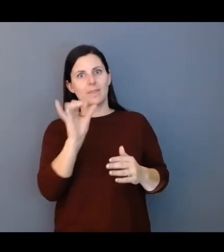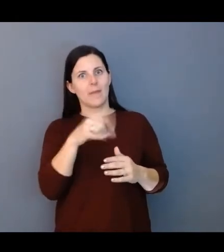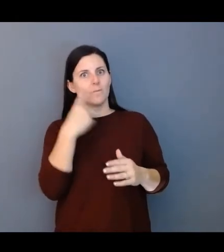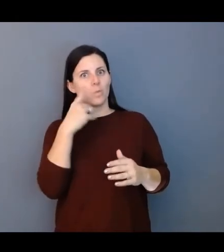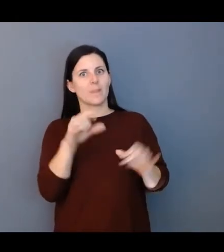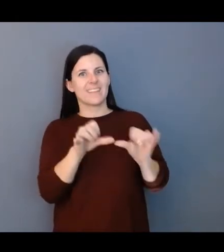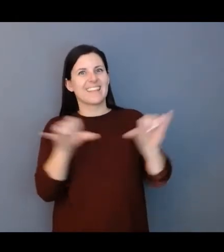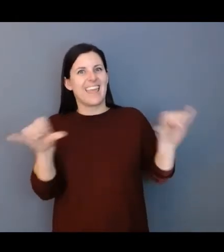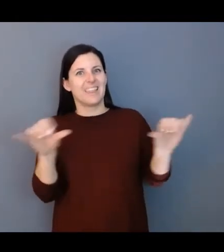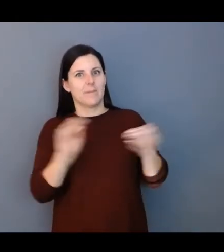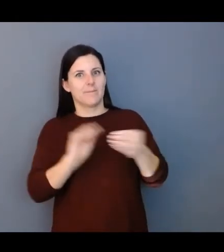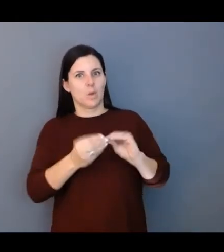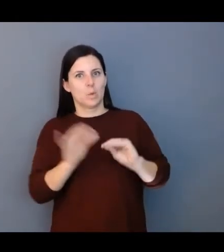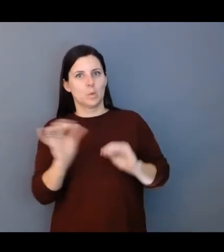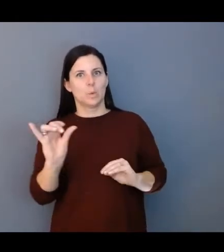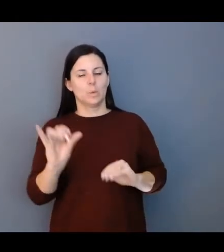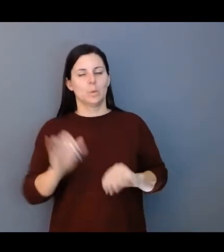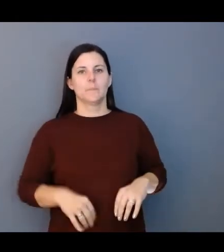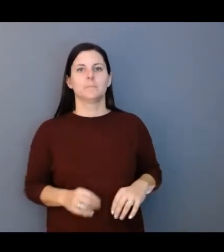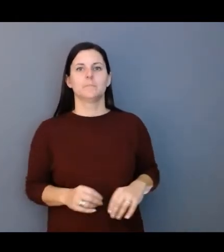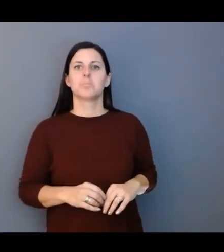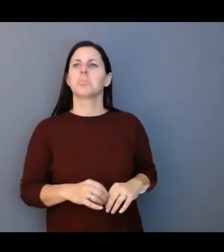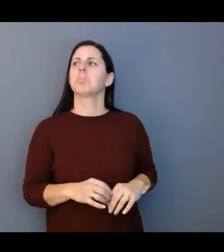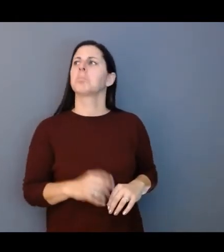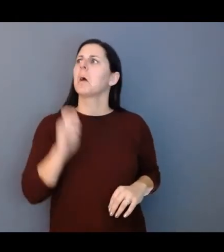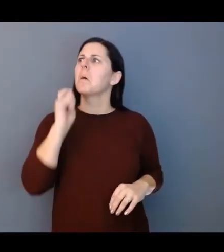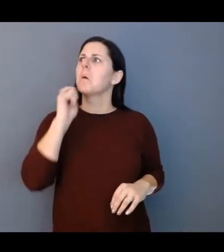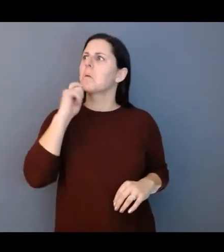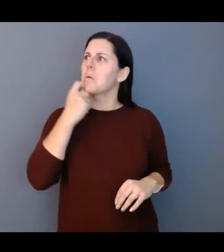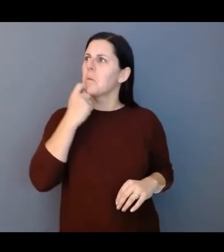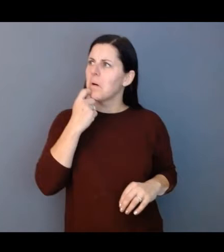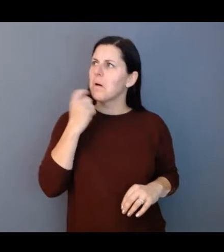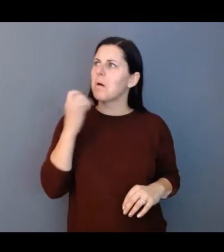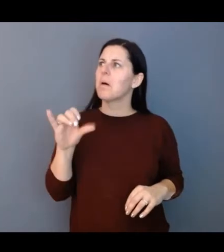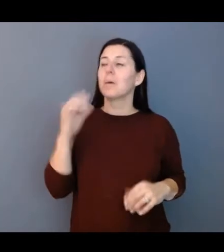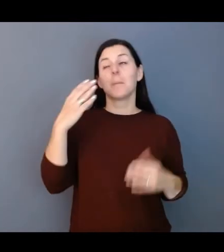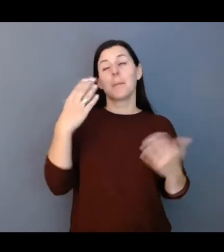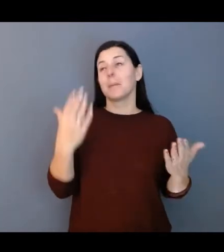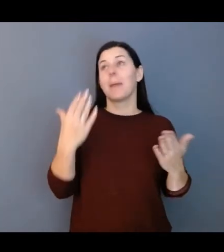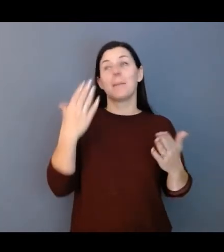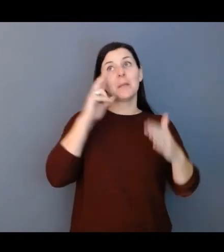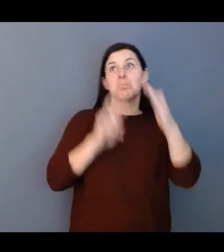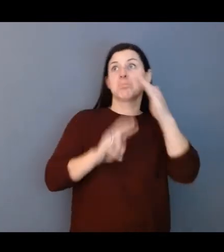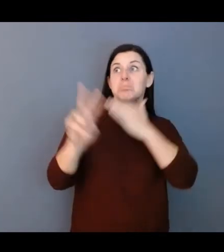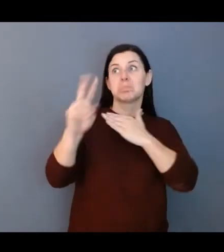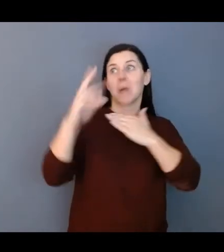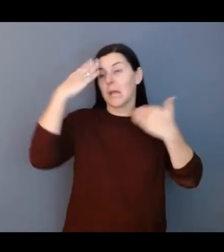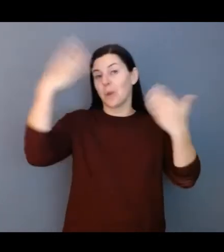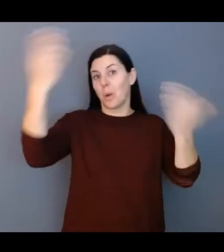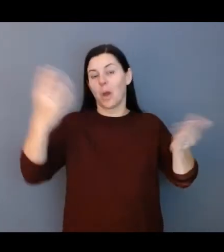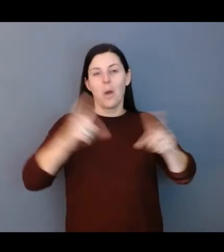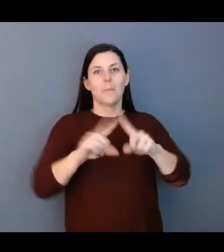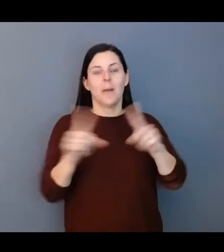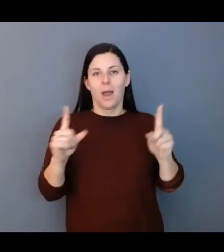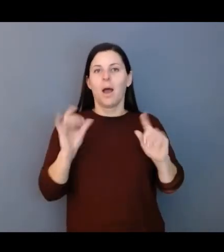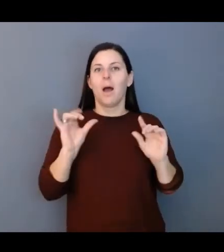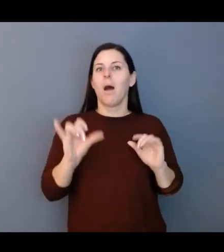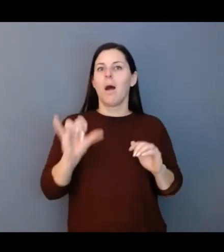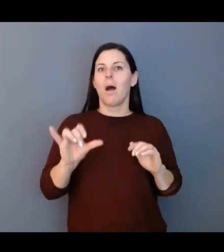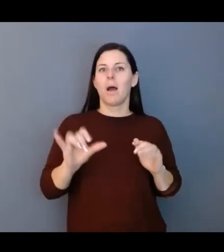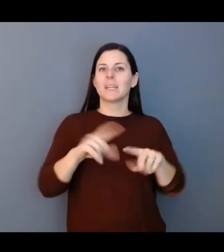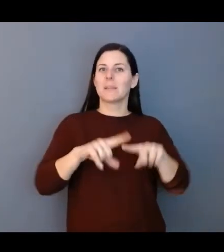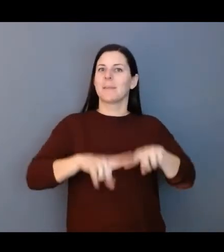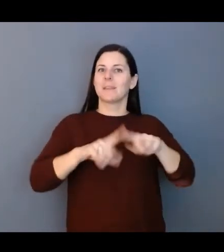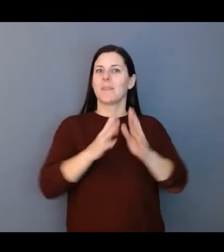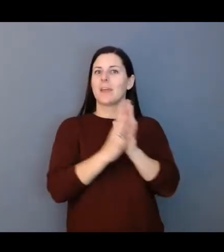scaling values as well. That is really cool. Yeah, you don't know ahead of time, right? That's Yeah. really cool. Yeah, based